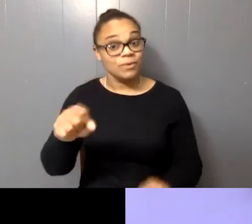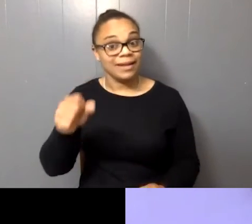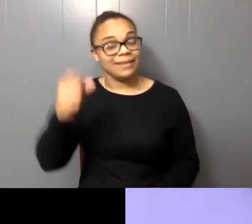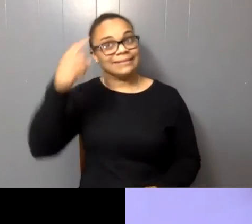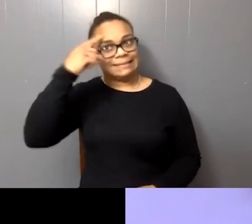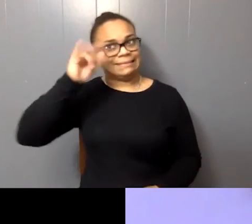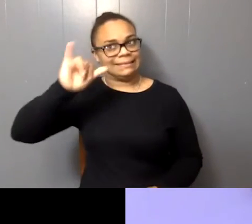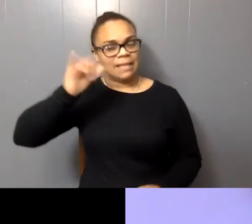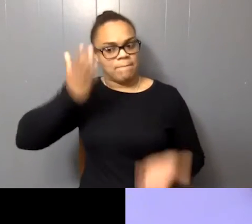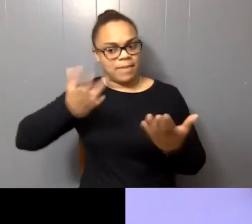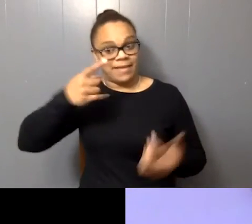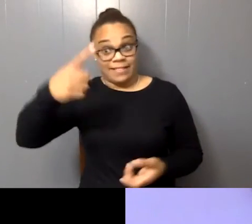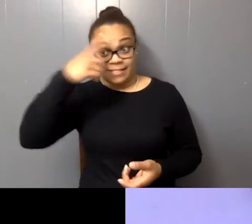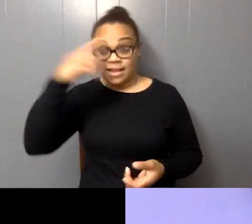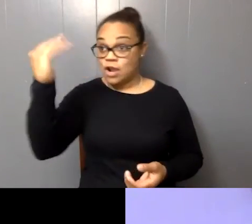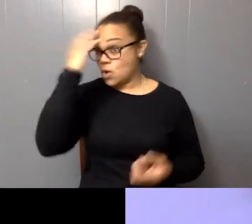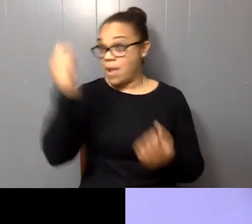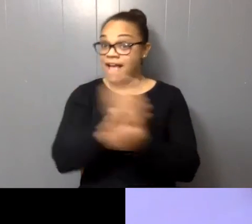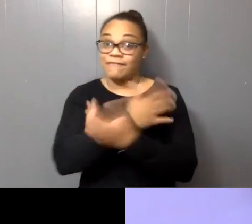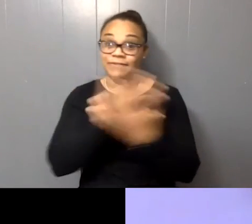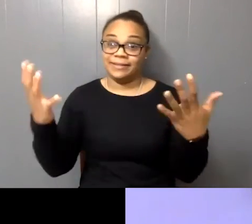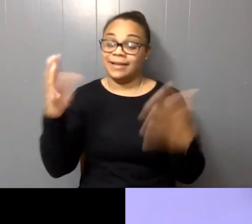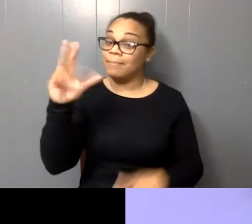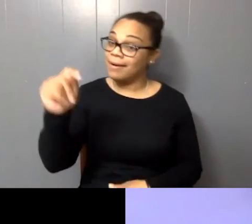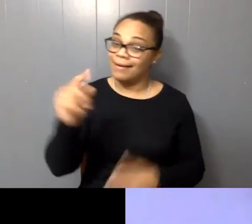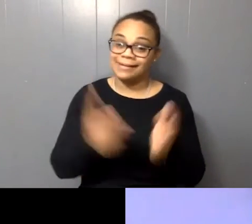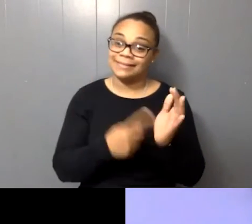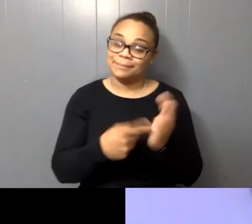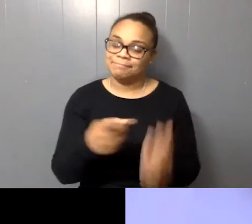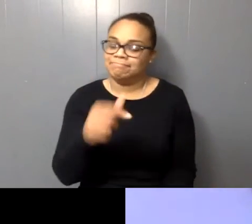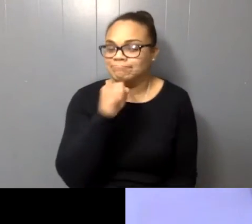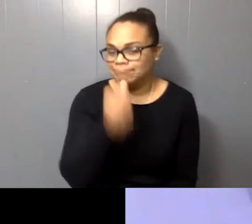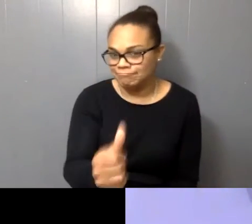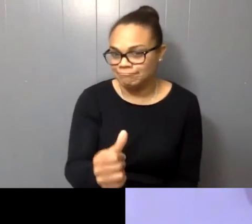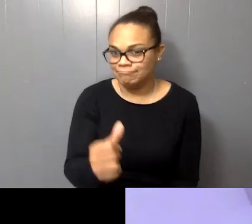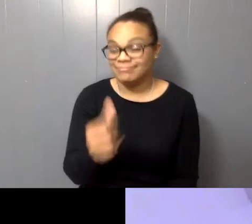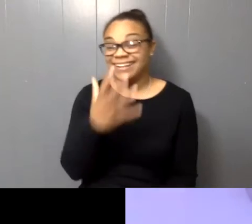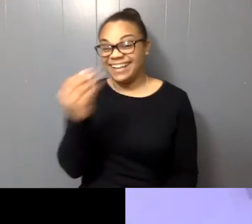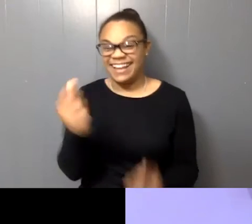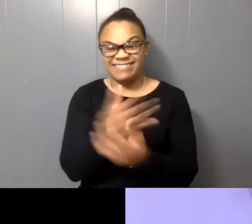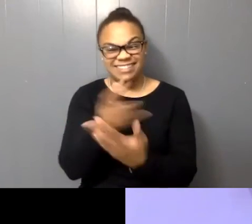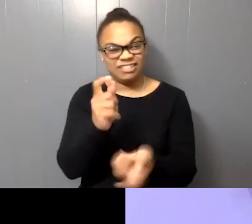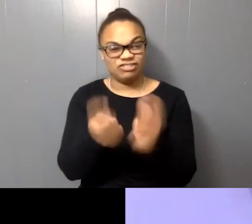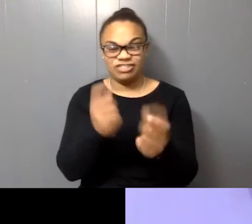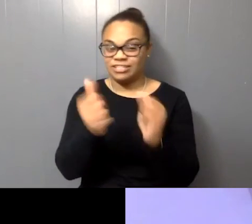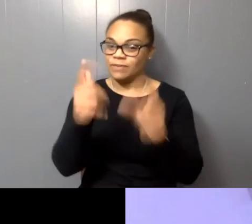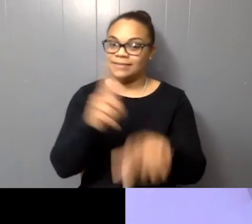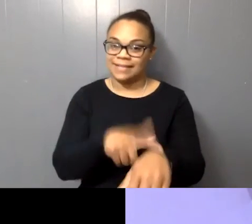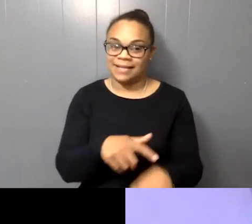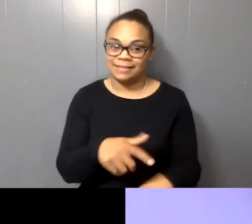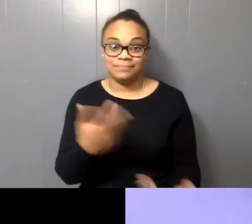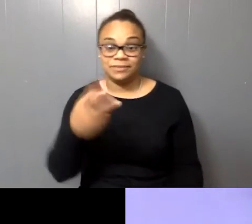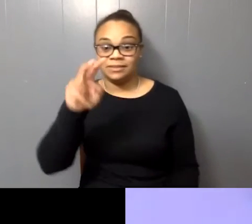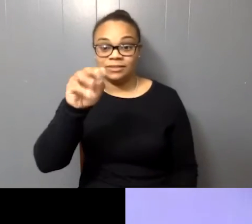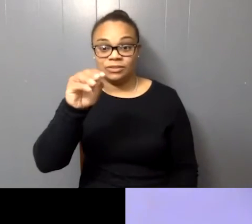everything, but sometimes you really don't, and it's changing all the time. Noemi, go ahead. Yeah, definitely.